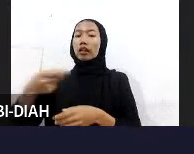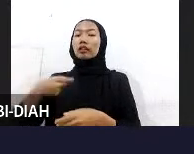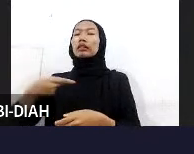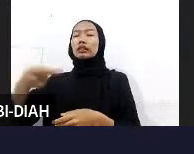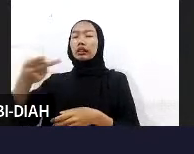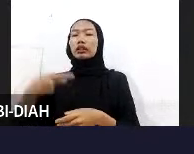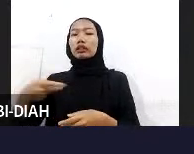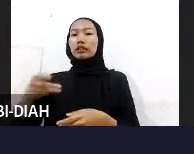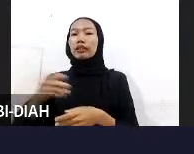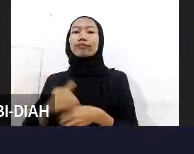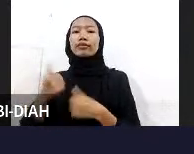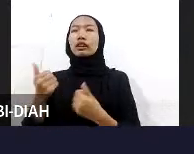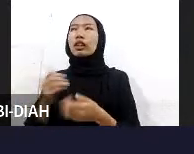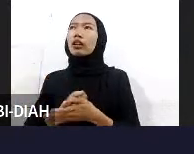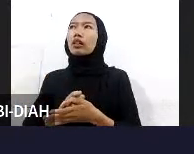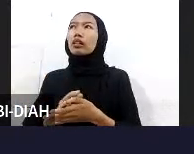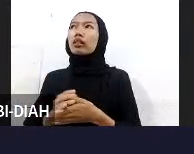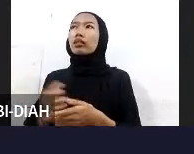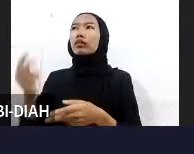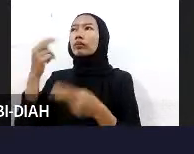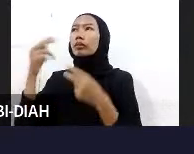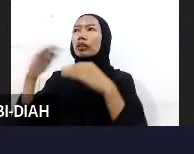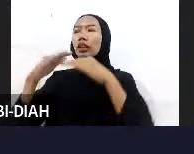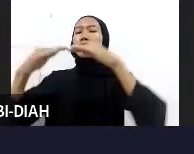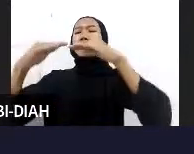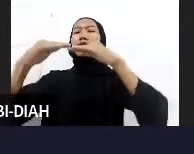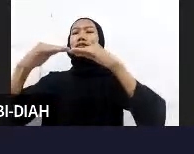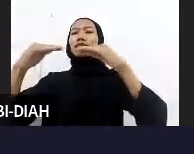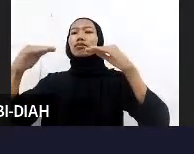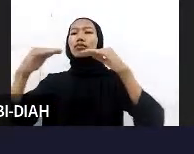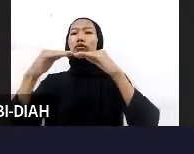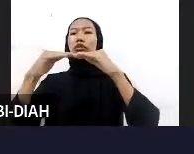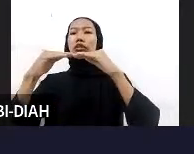and how this affects us.